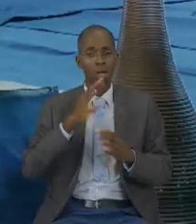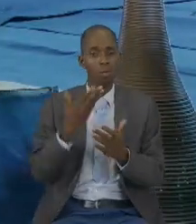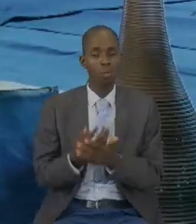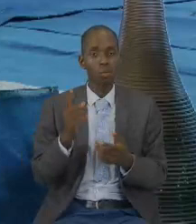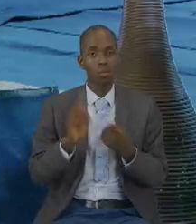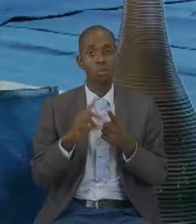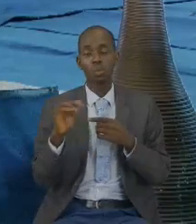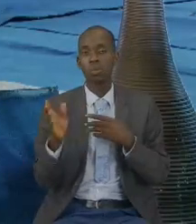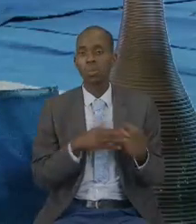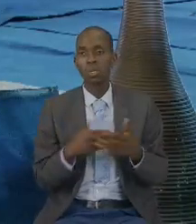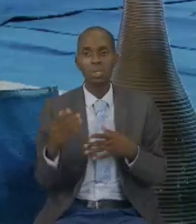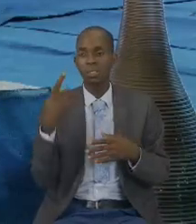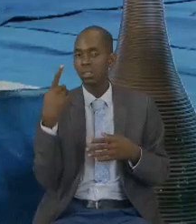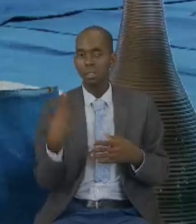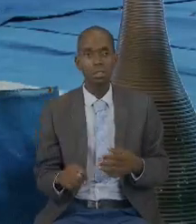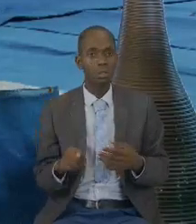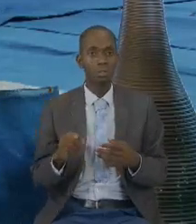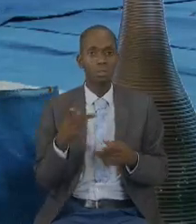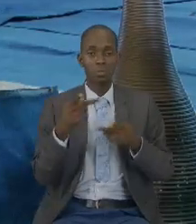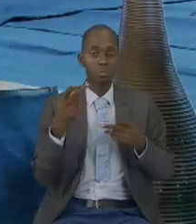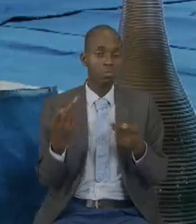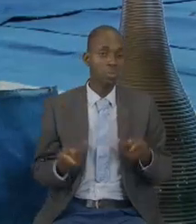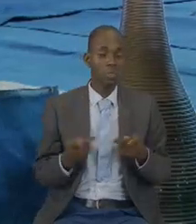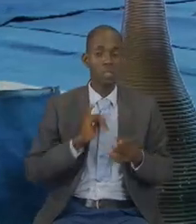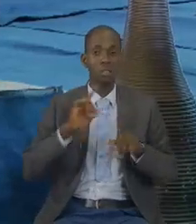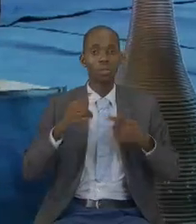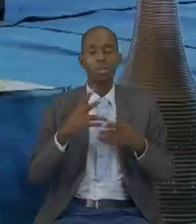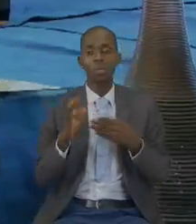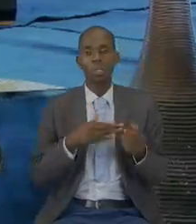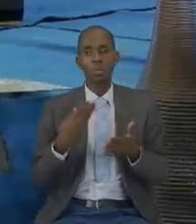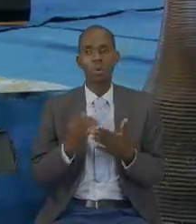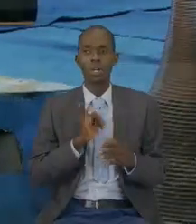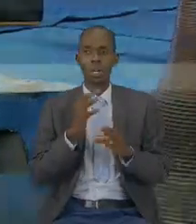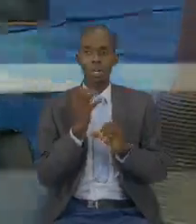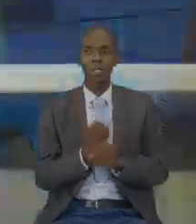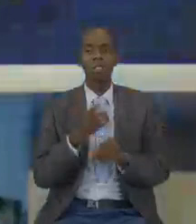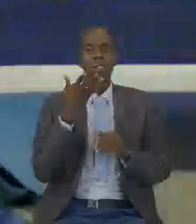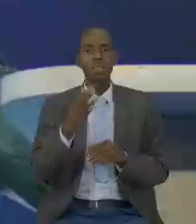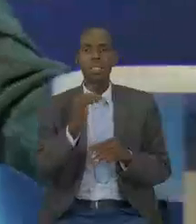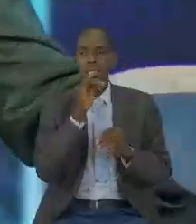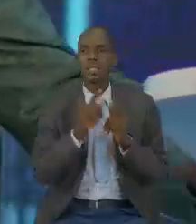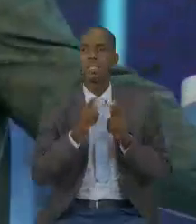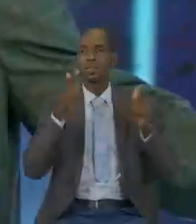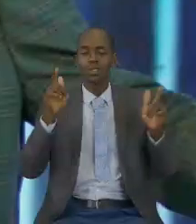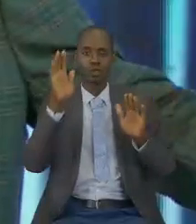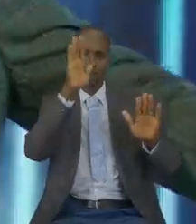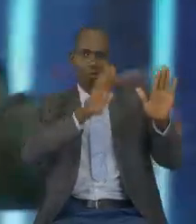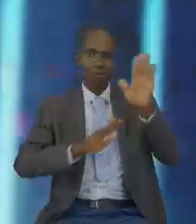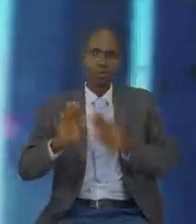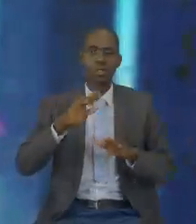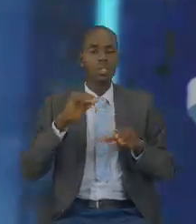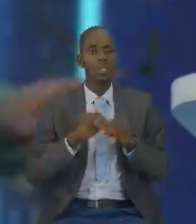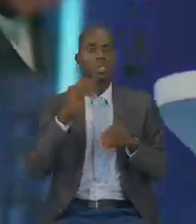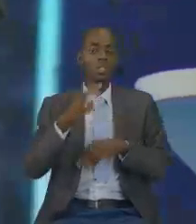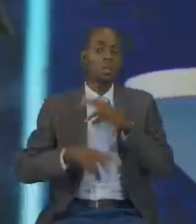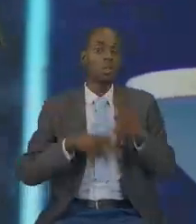matter what education I have, no matter what money I have, there's great tribulation and trial and trauma and trouble in the